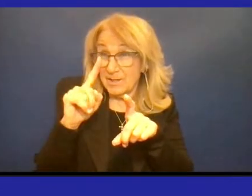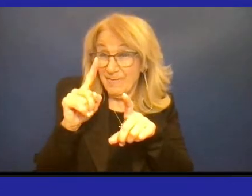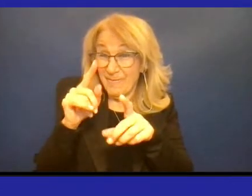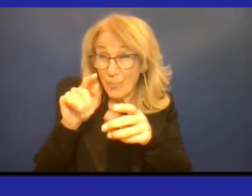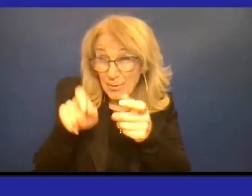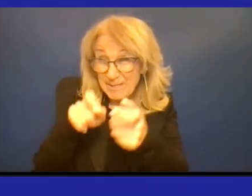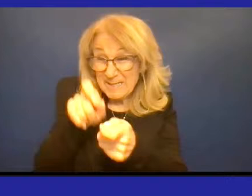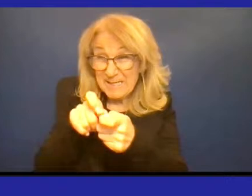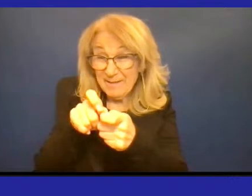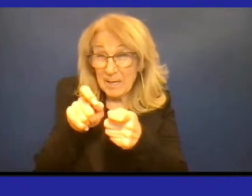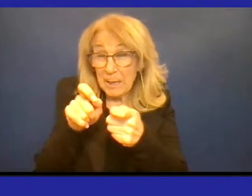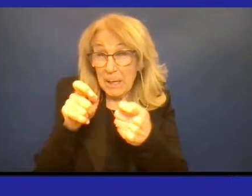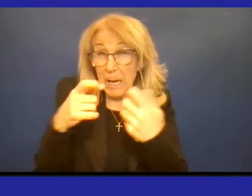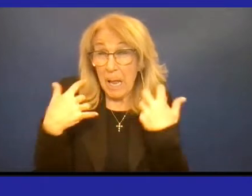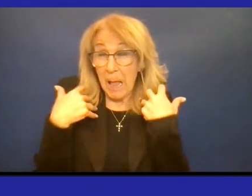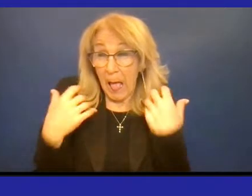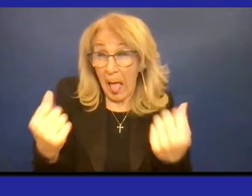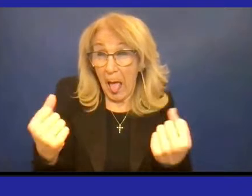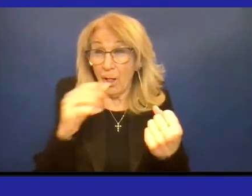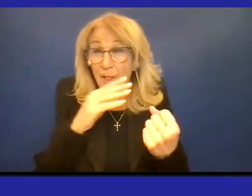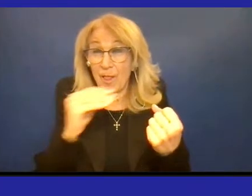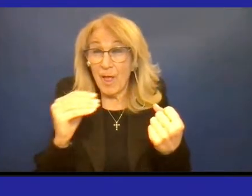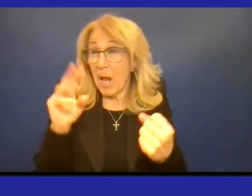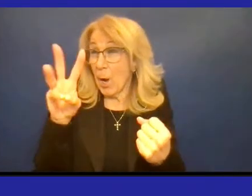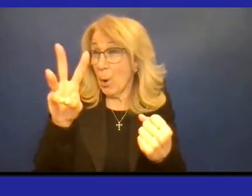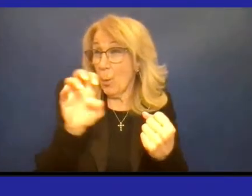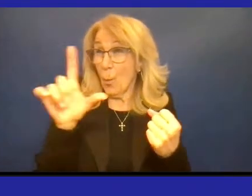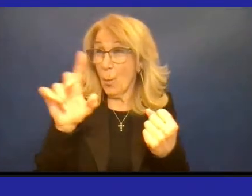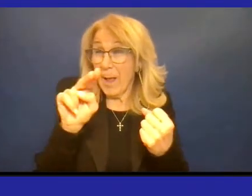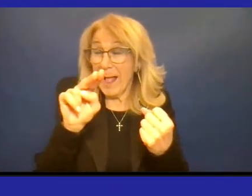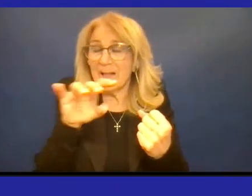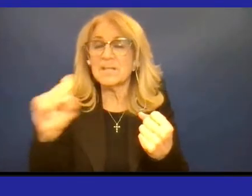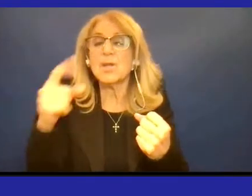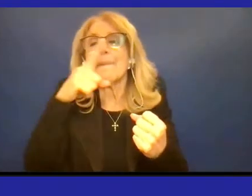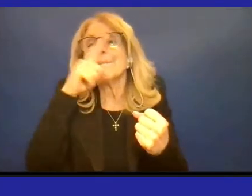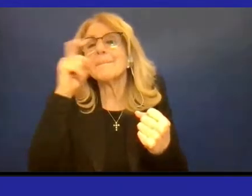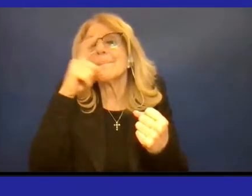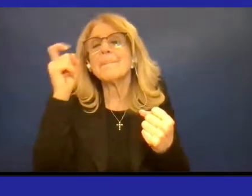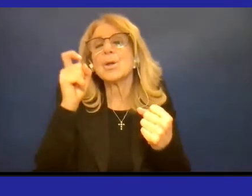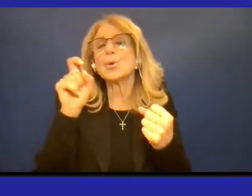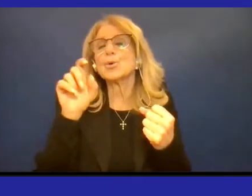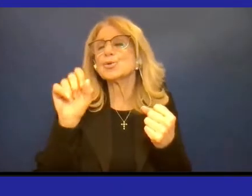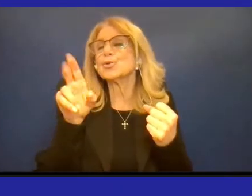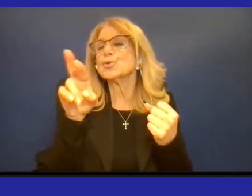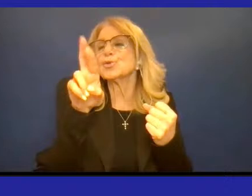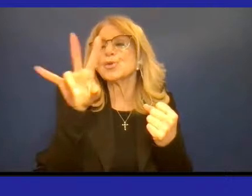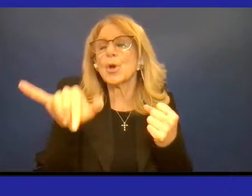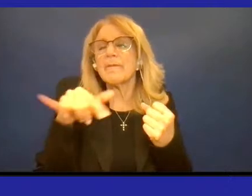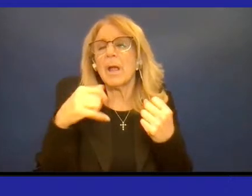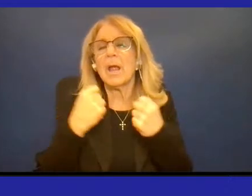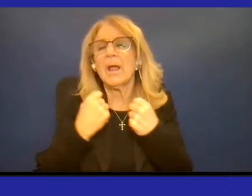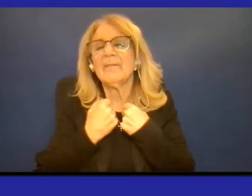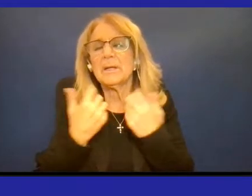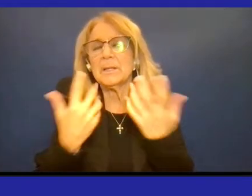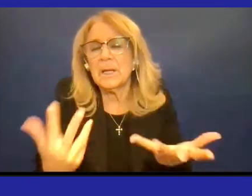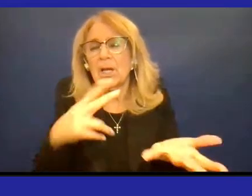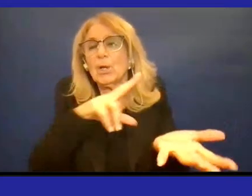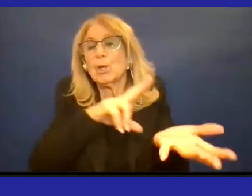we've because of survey fatigue. So that's the other conversation, right? There's a nursing survey. There's